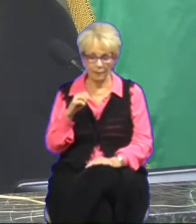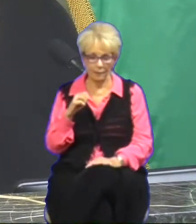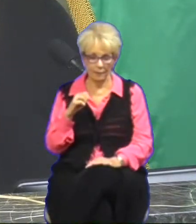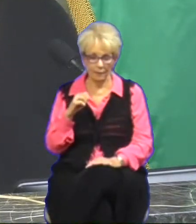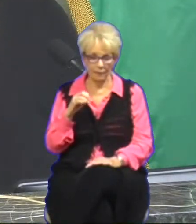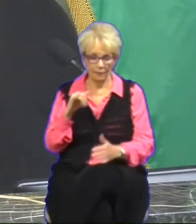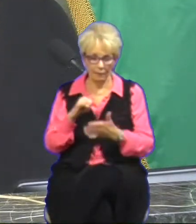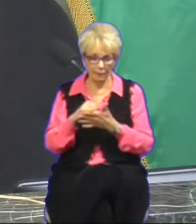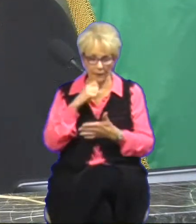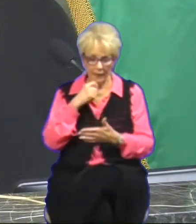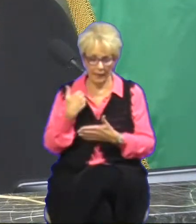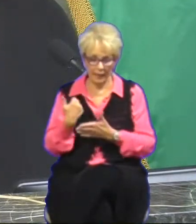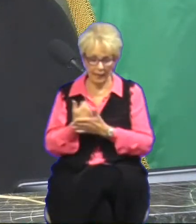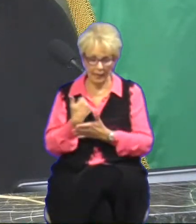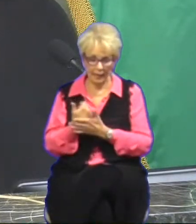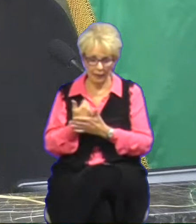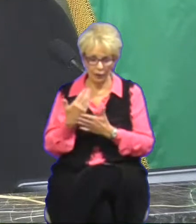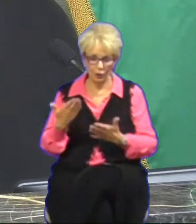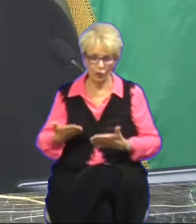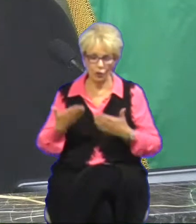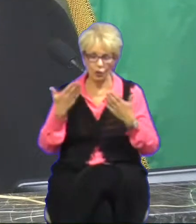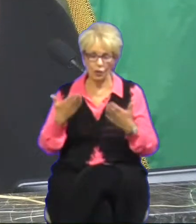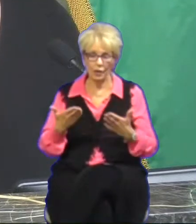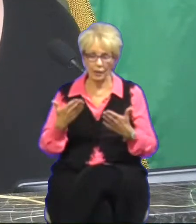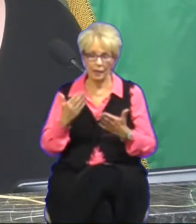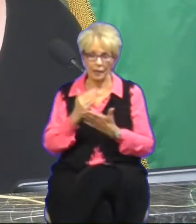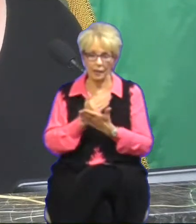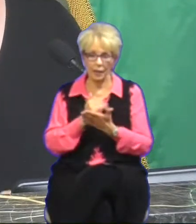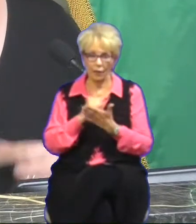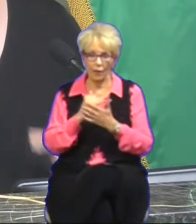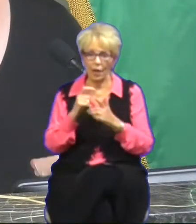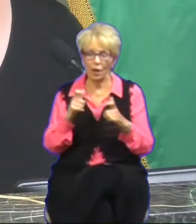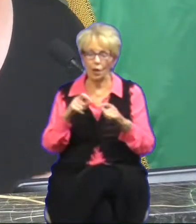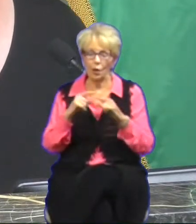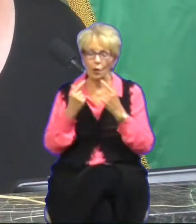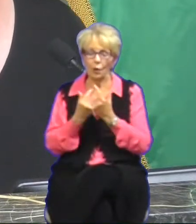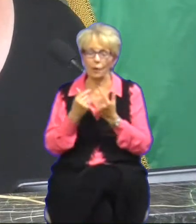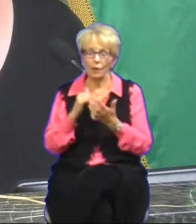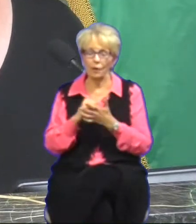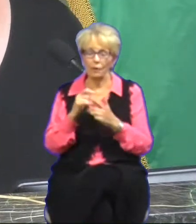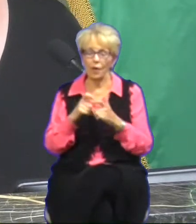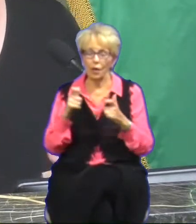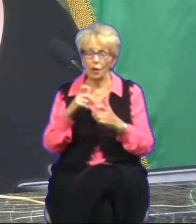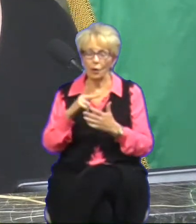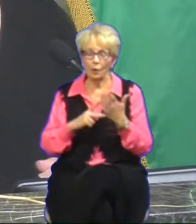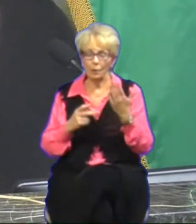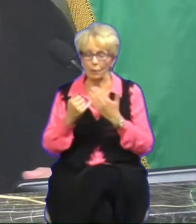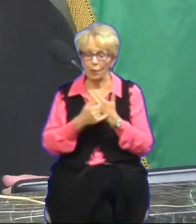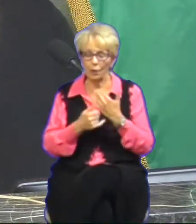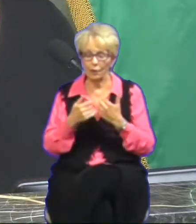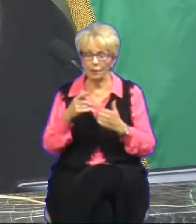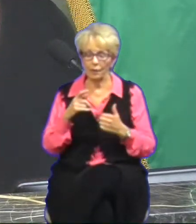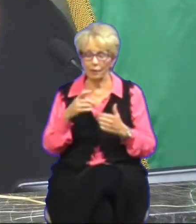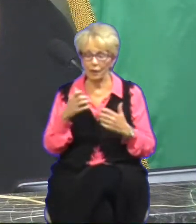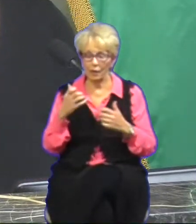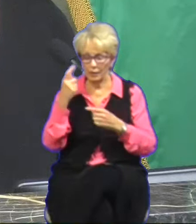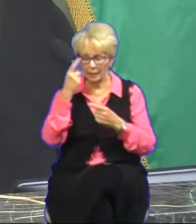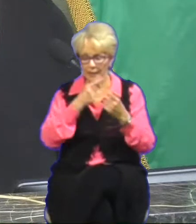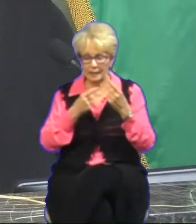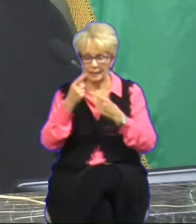that is the latest suggested list. It is a large group, but this is a large project and it is a lot to